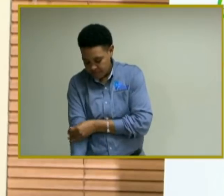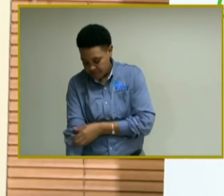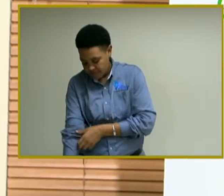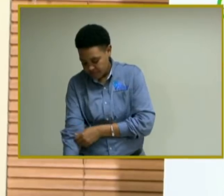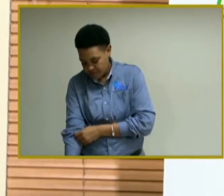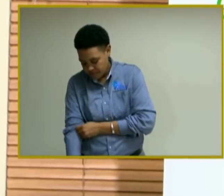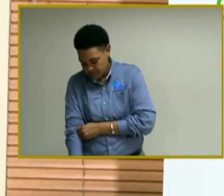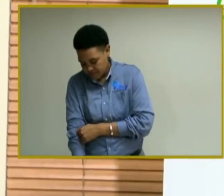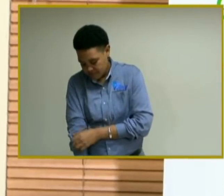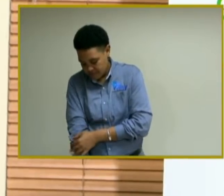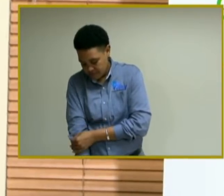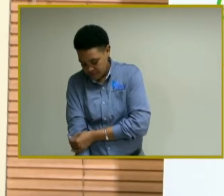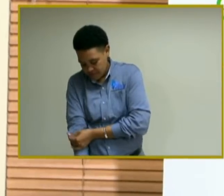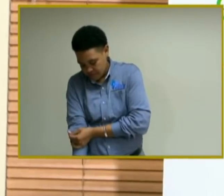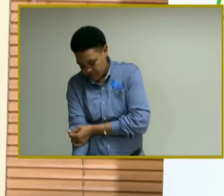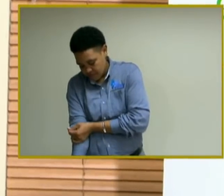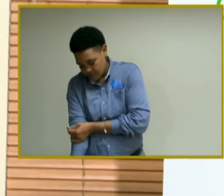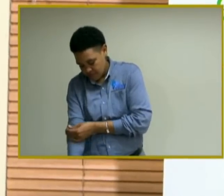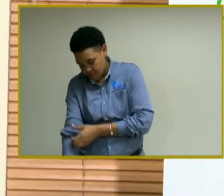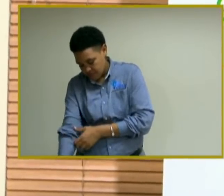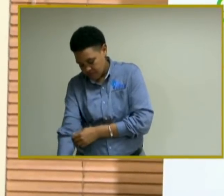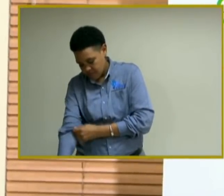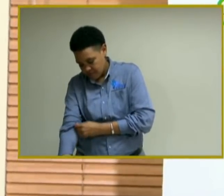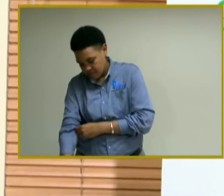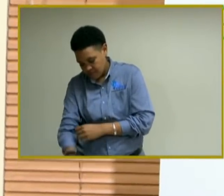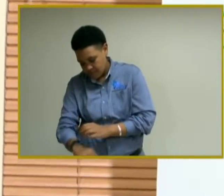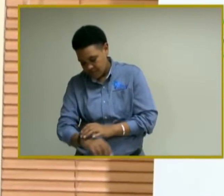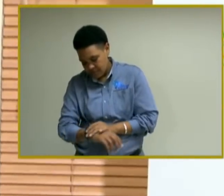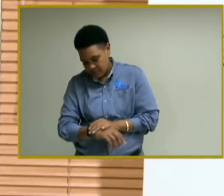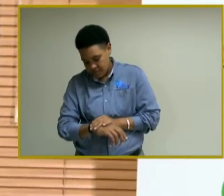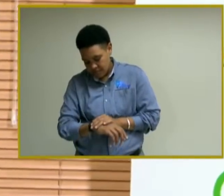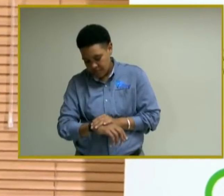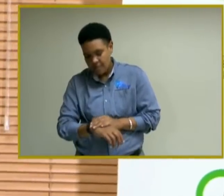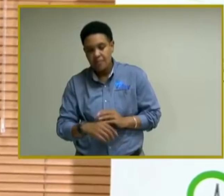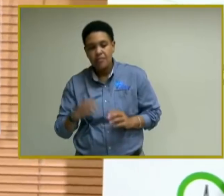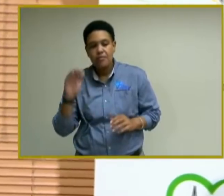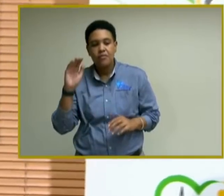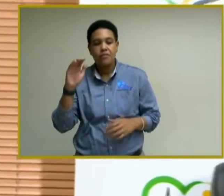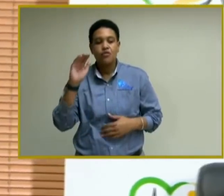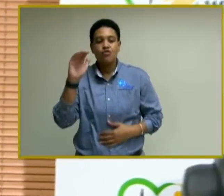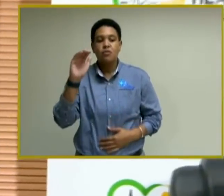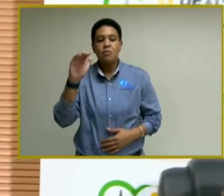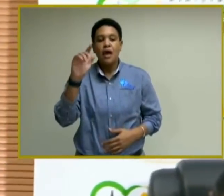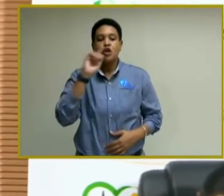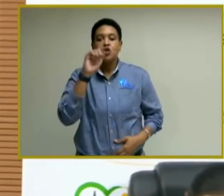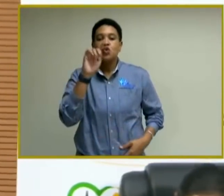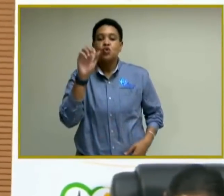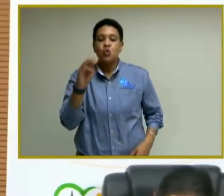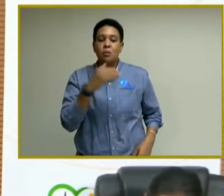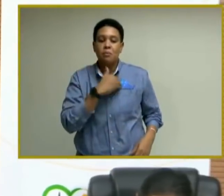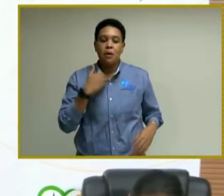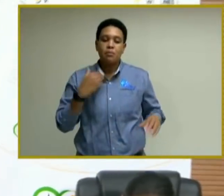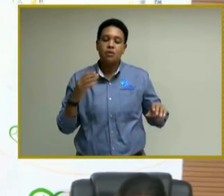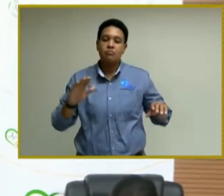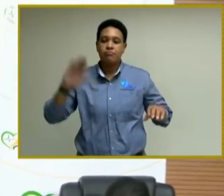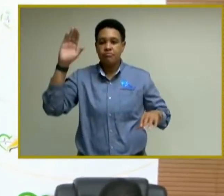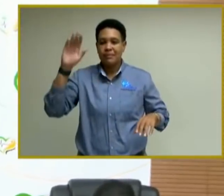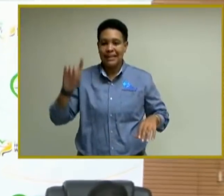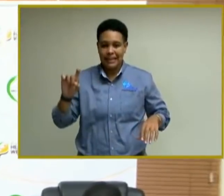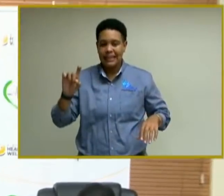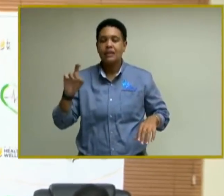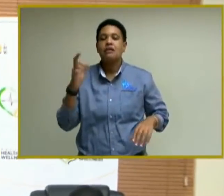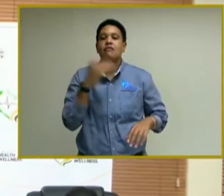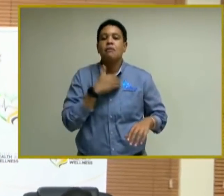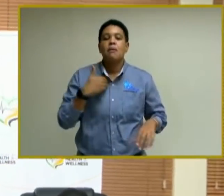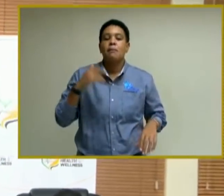Minister. Just remind our colleagues on the Zoom to use the raised hand feature for the members of the media who want to